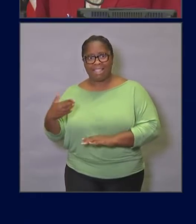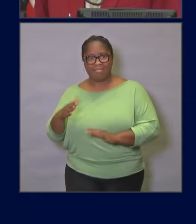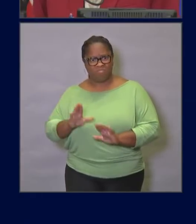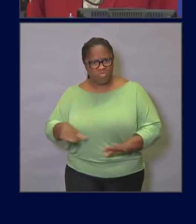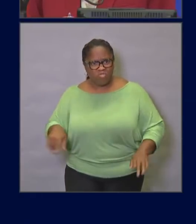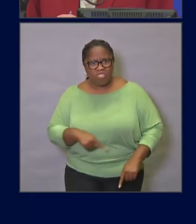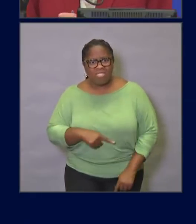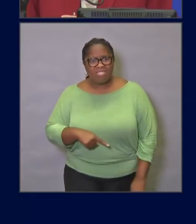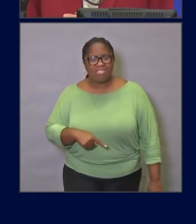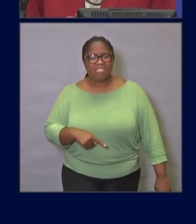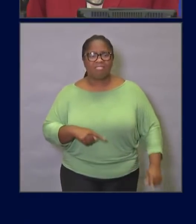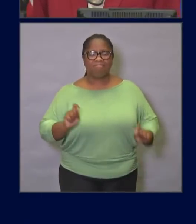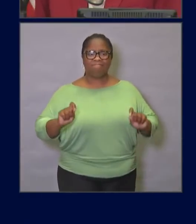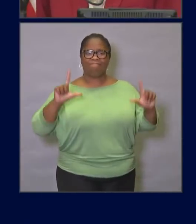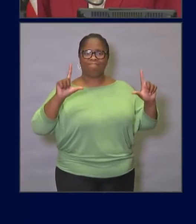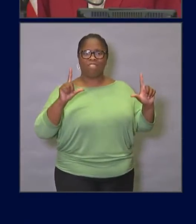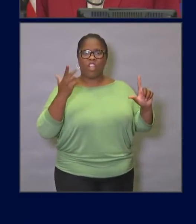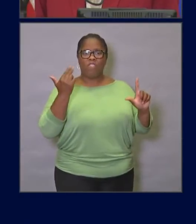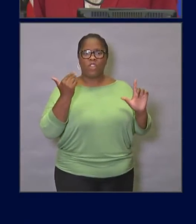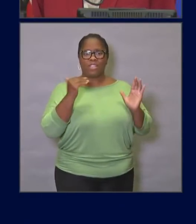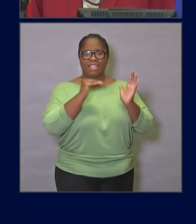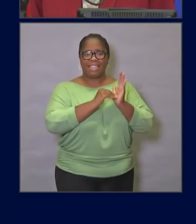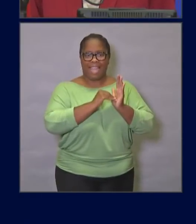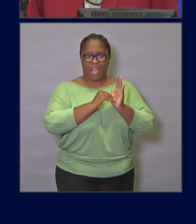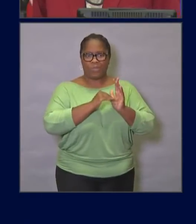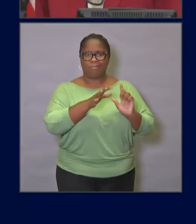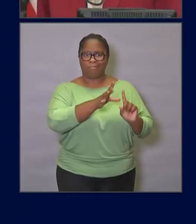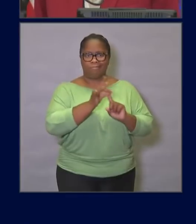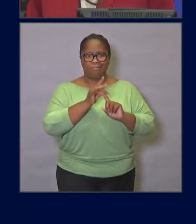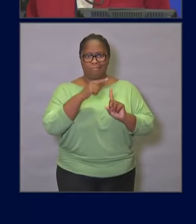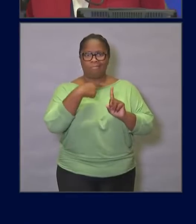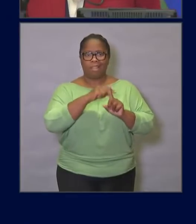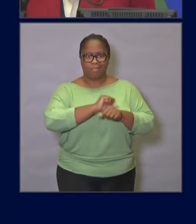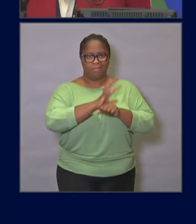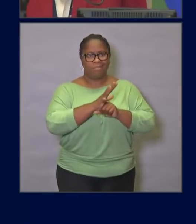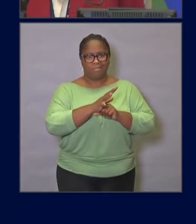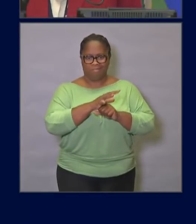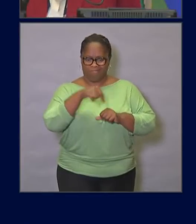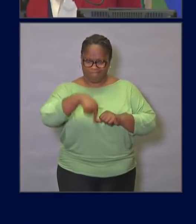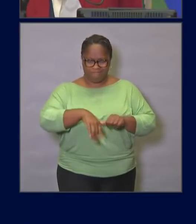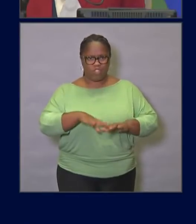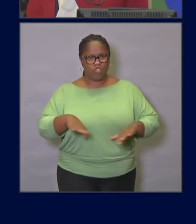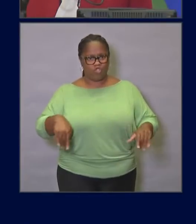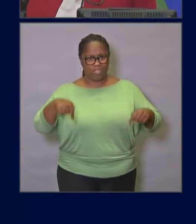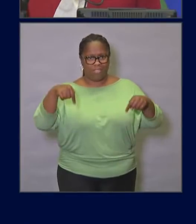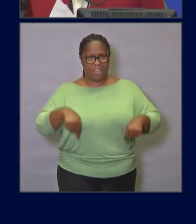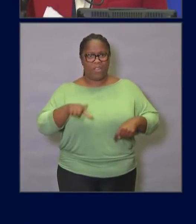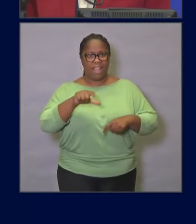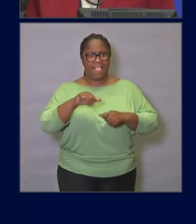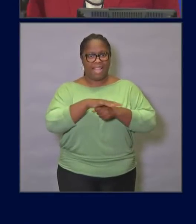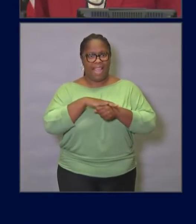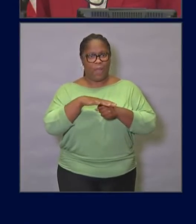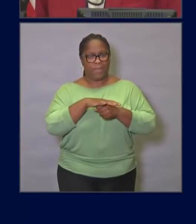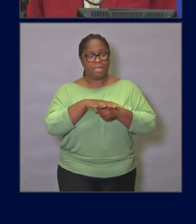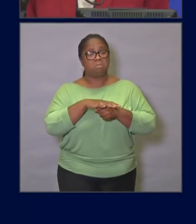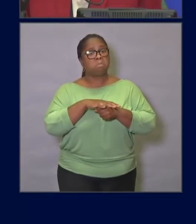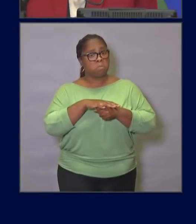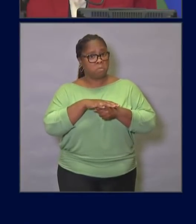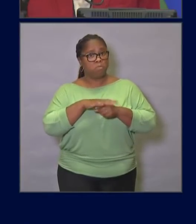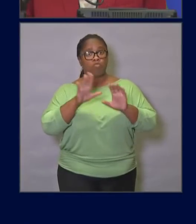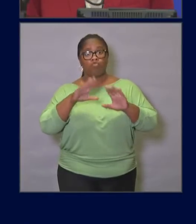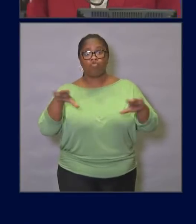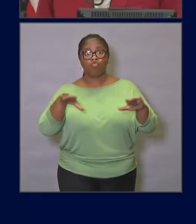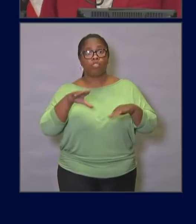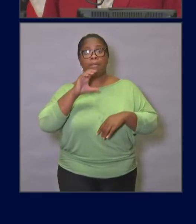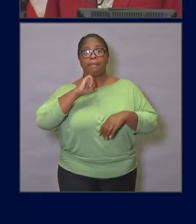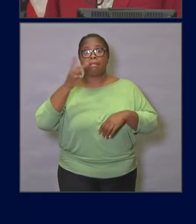than 13,000 cases of COVID-19 in children here in LA County. And it shows that children under